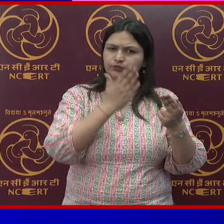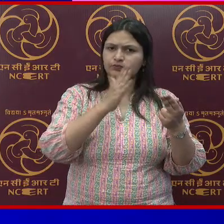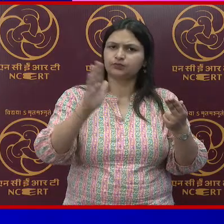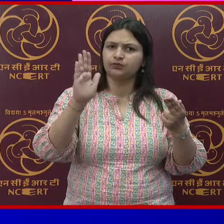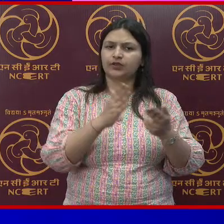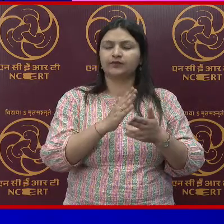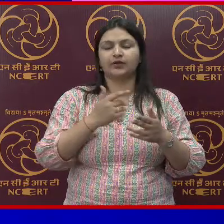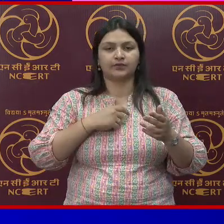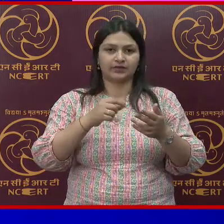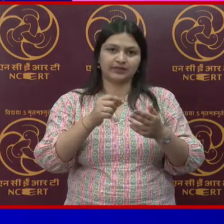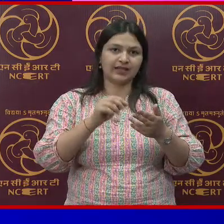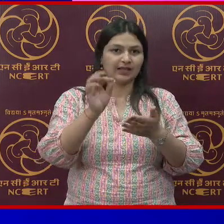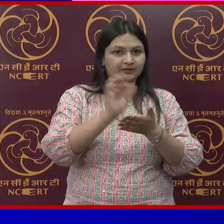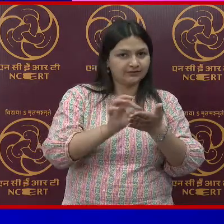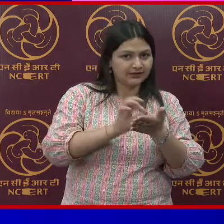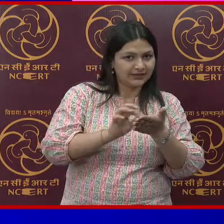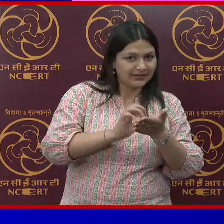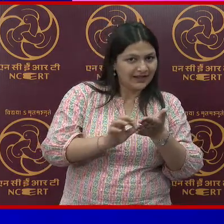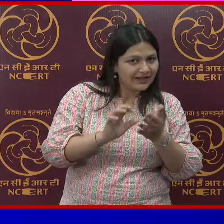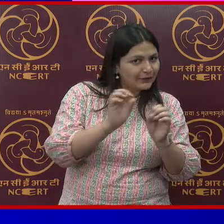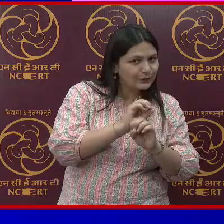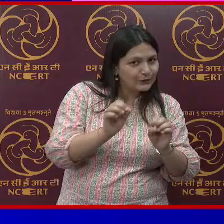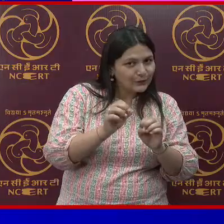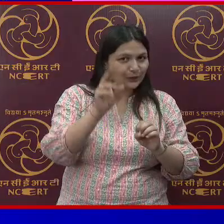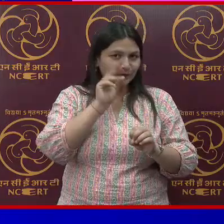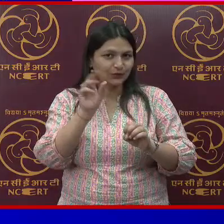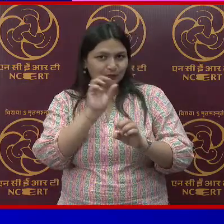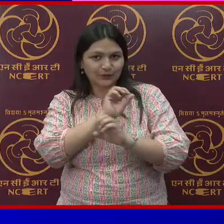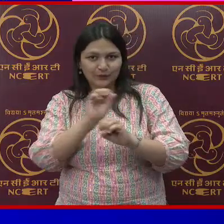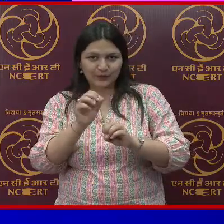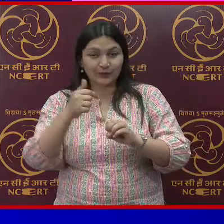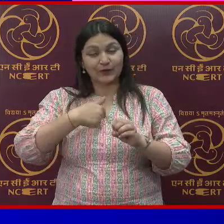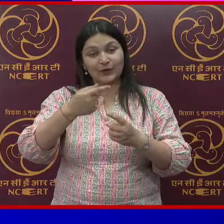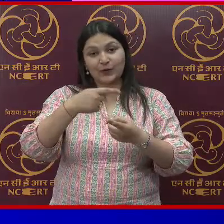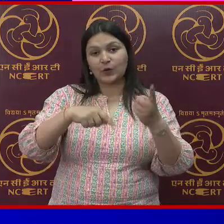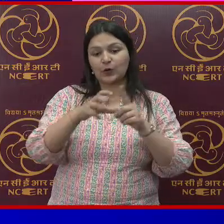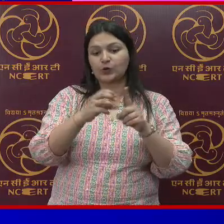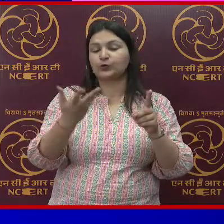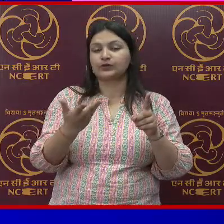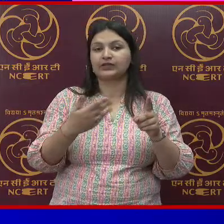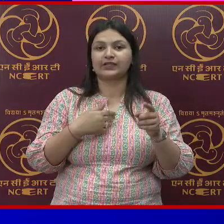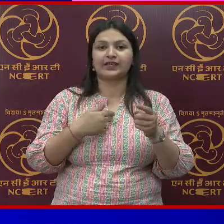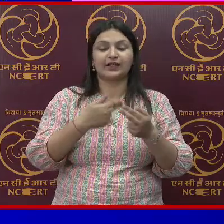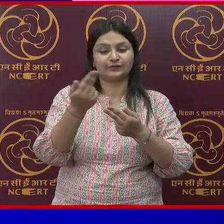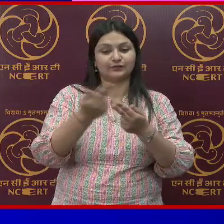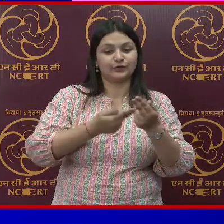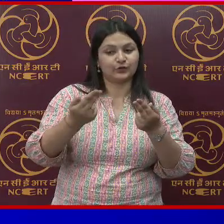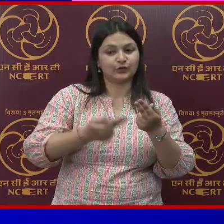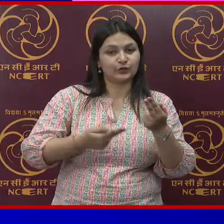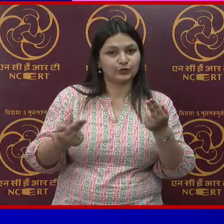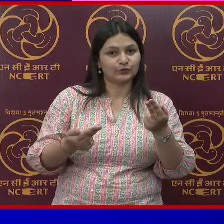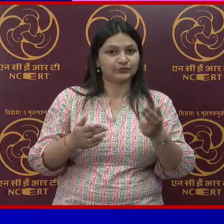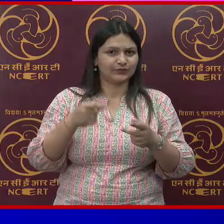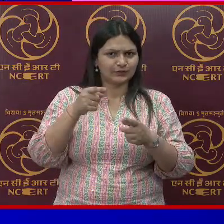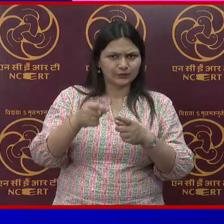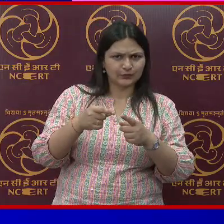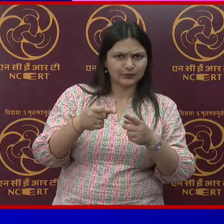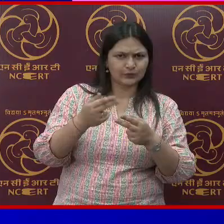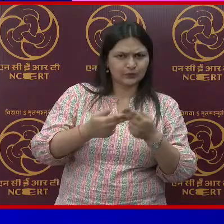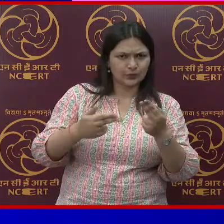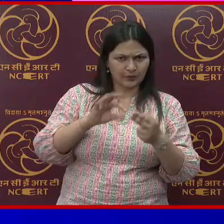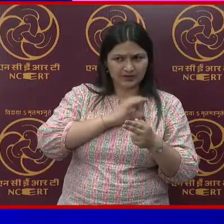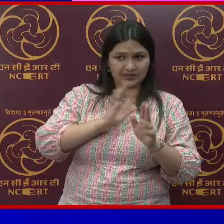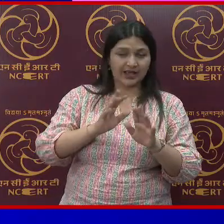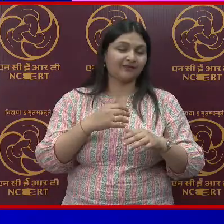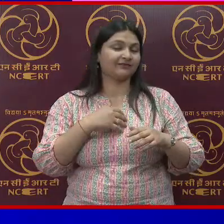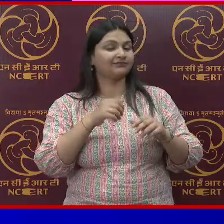not going to write anything, we are going to draw. Draw. So do you like to draw? Yes, ma'am. Okay, so can you show me your palm?